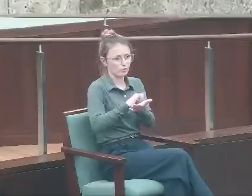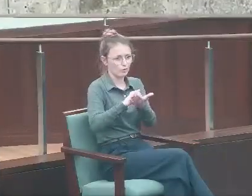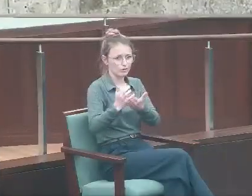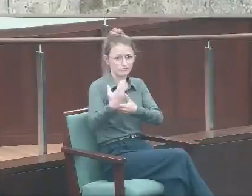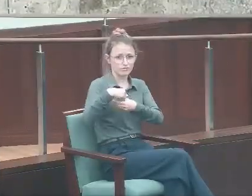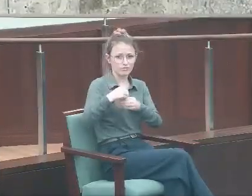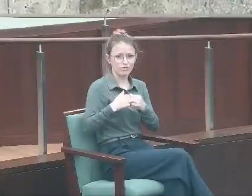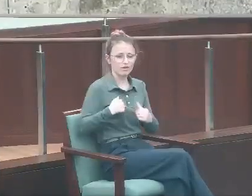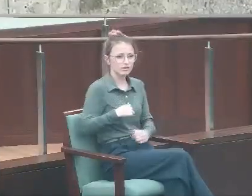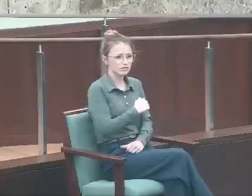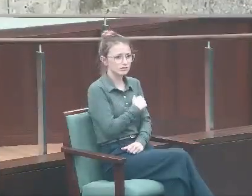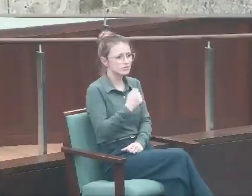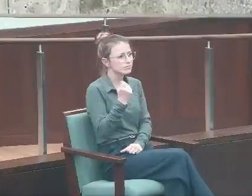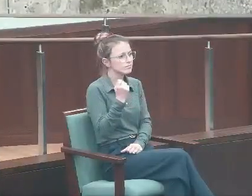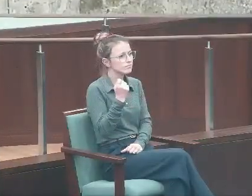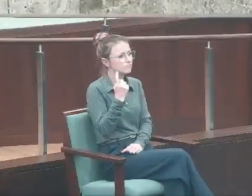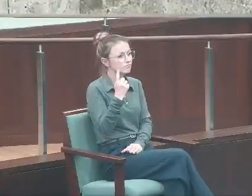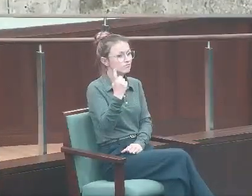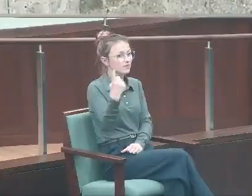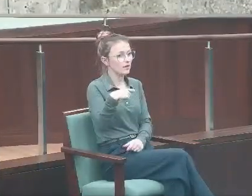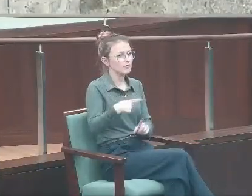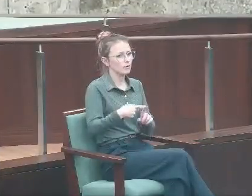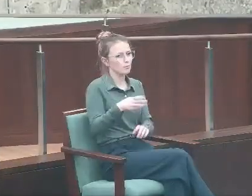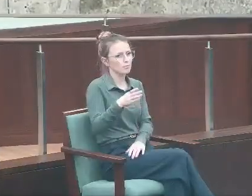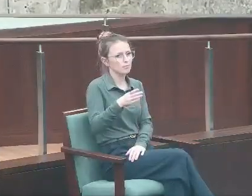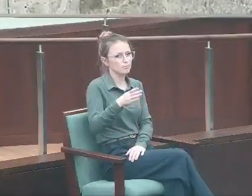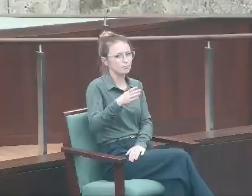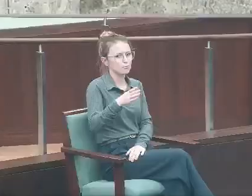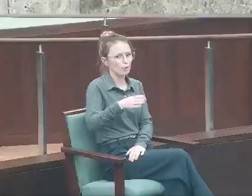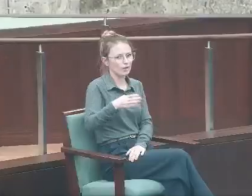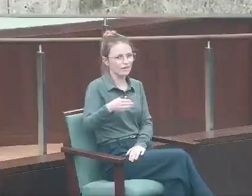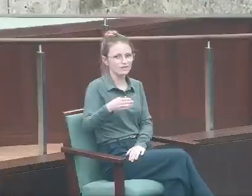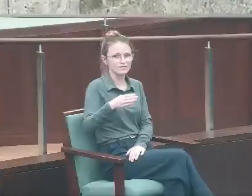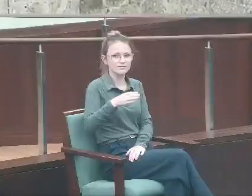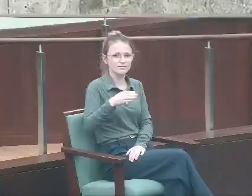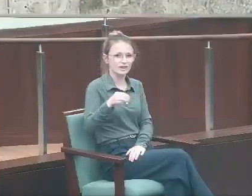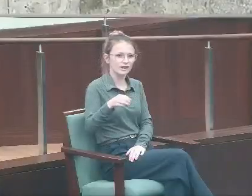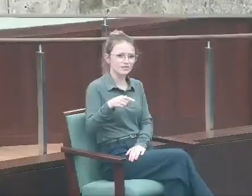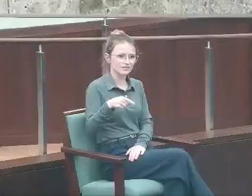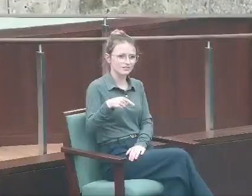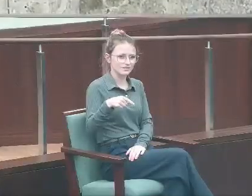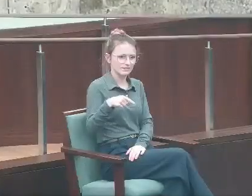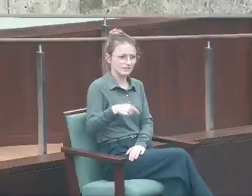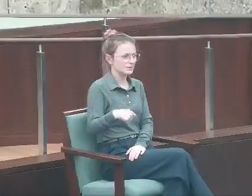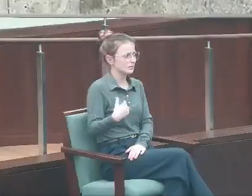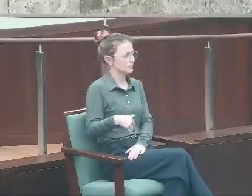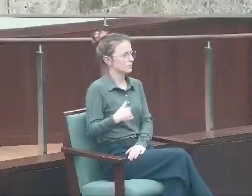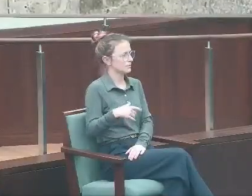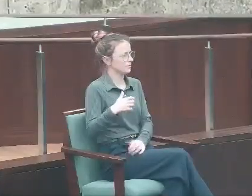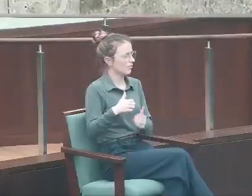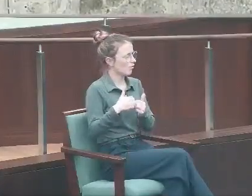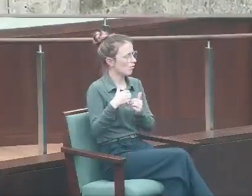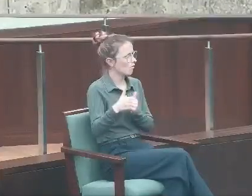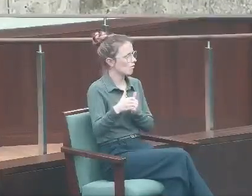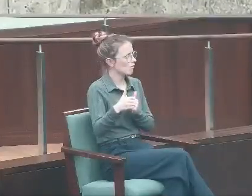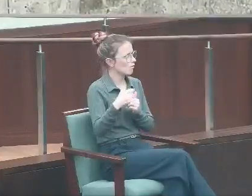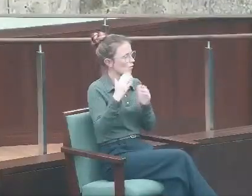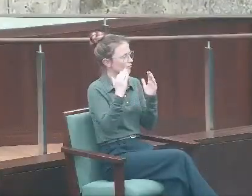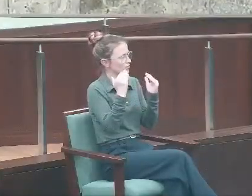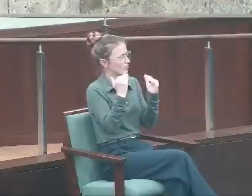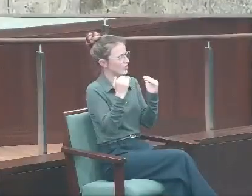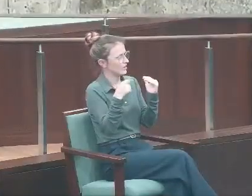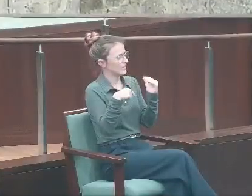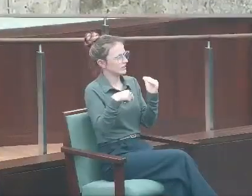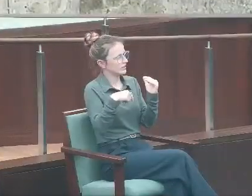since Ron and Gila both hail from Brooklyn, and this was not in my remarks, but I'm from Long Island, hopefully